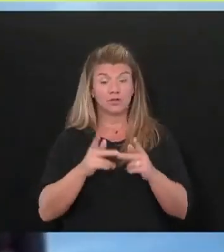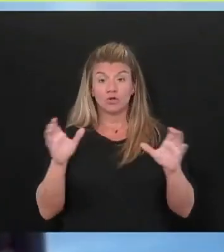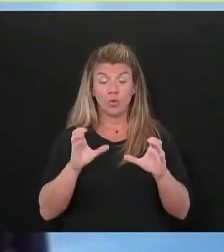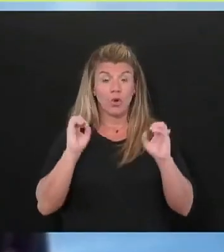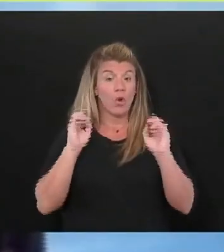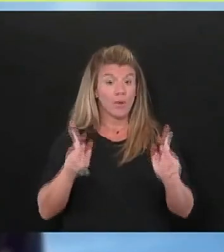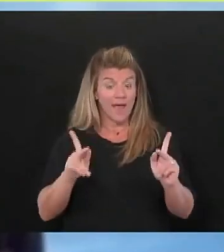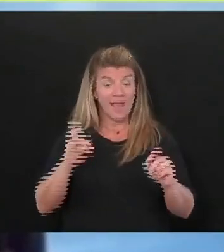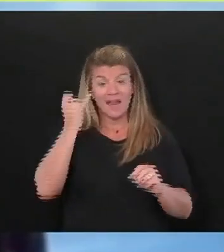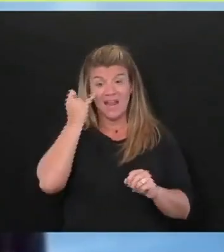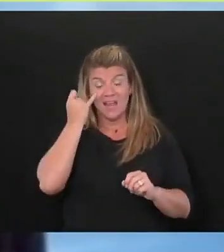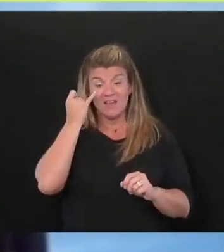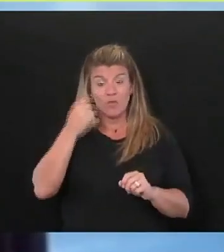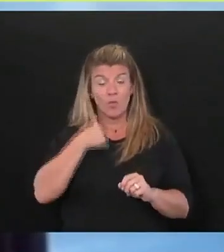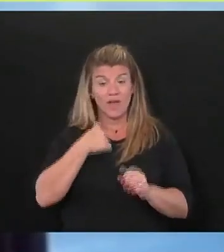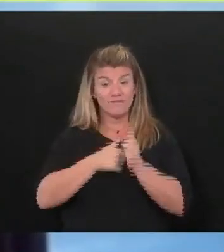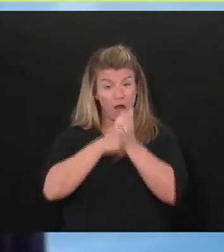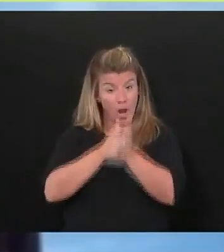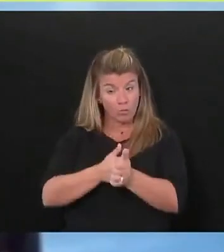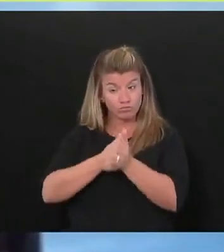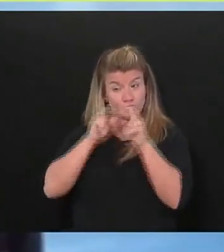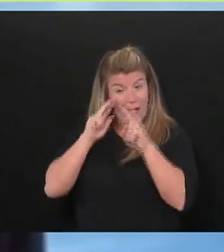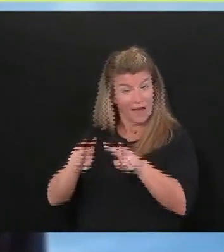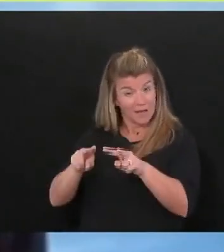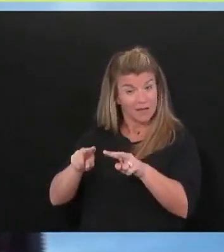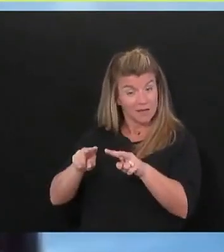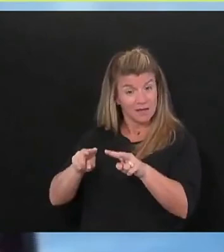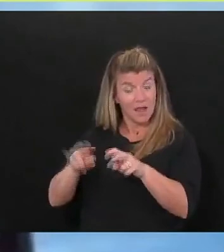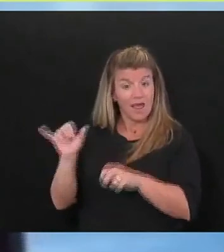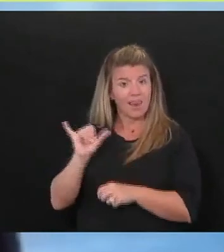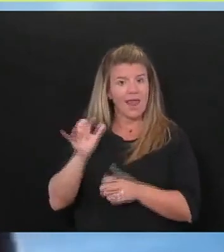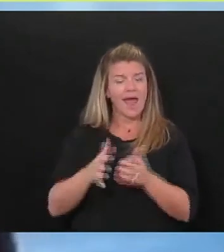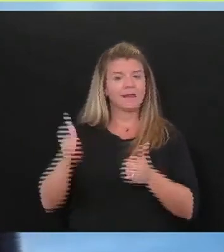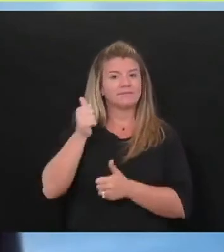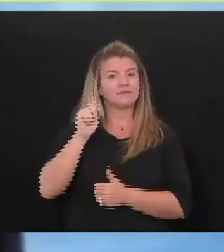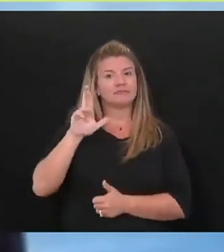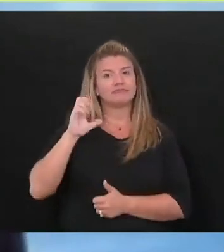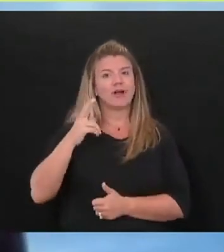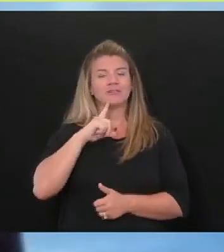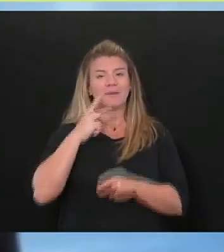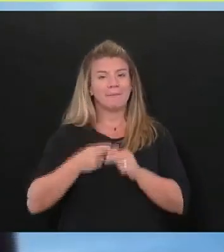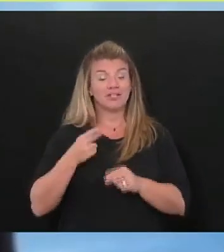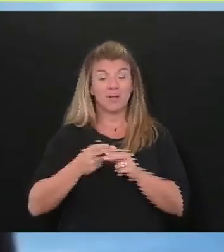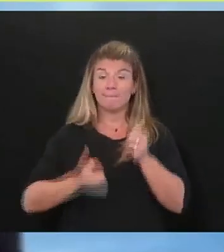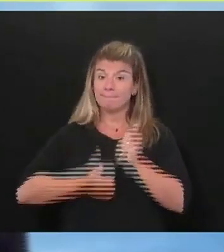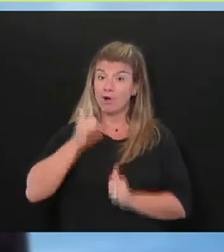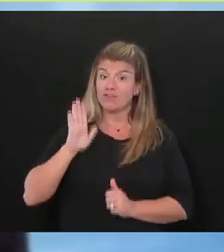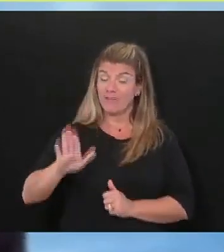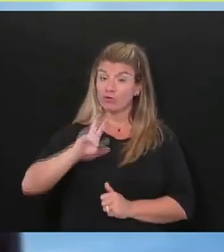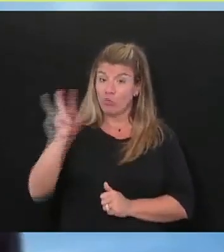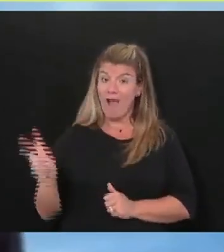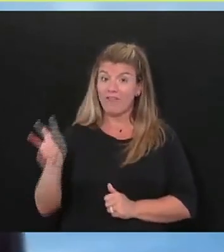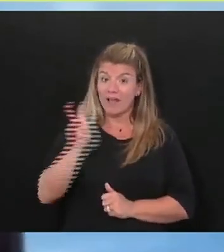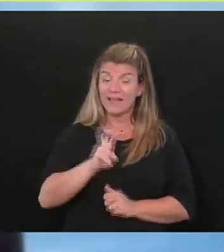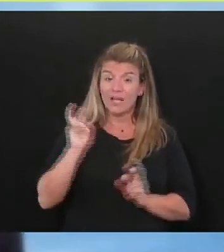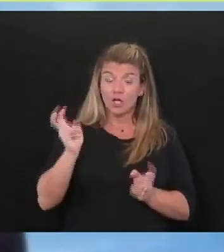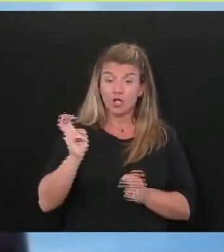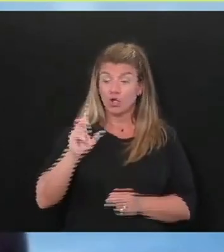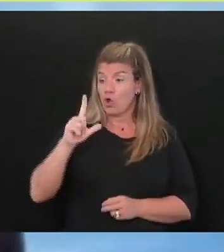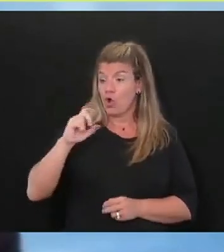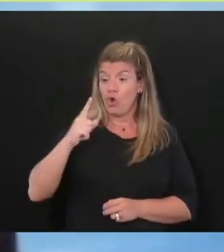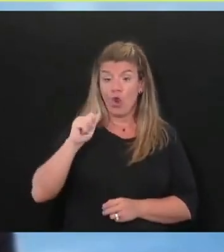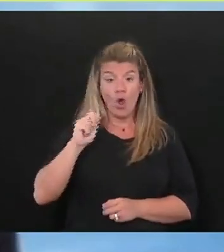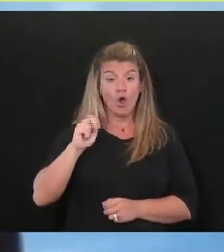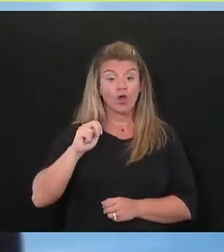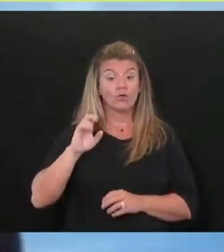long as we can follow them along. And as Bill mentioned there, a lot of them are travel related, but Logan was doing well. I got